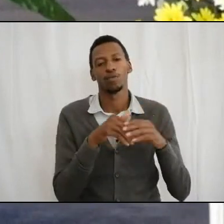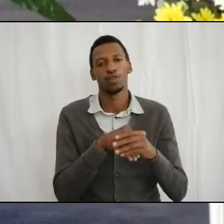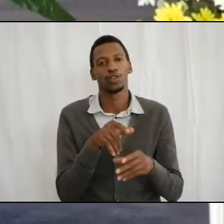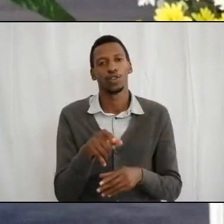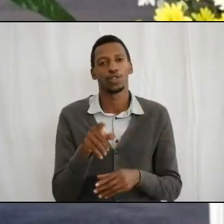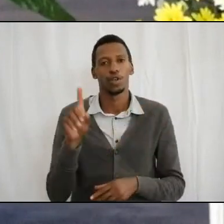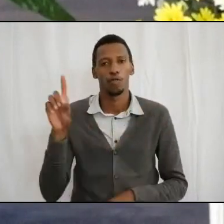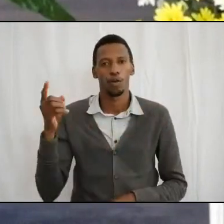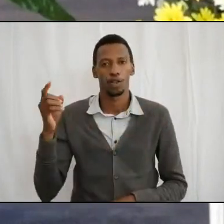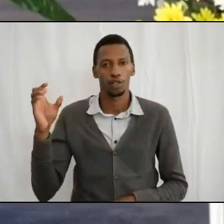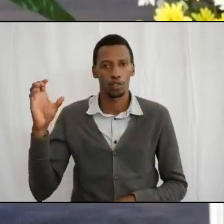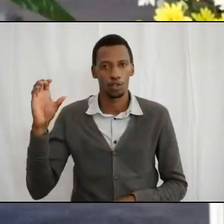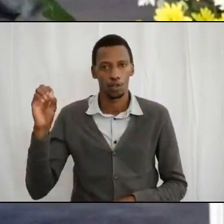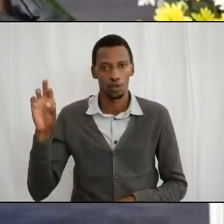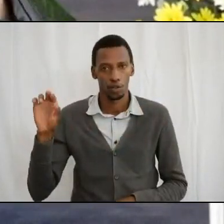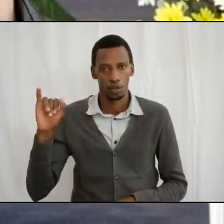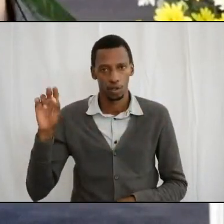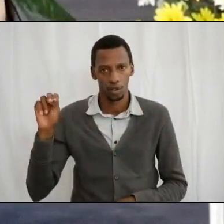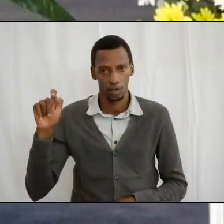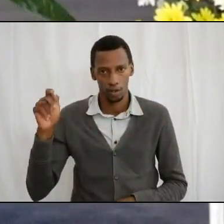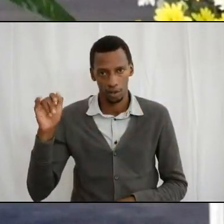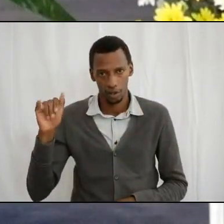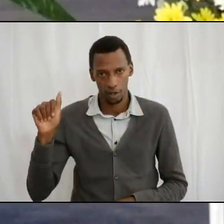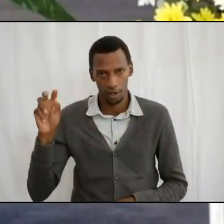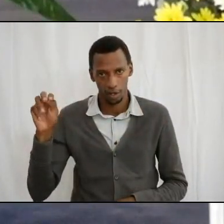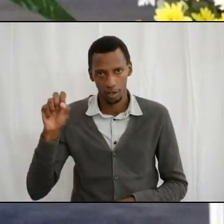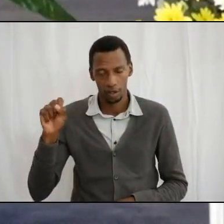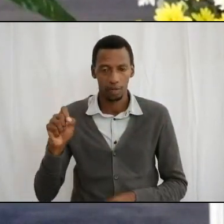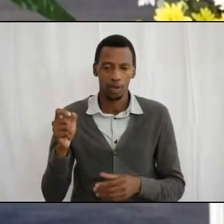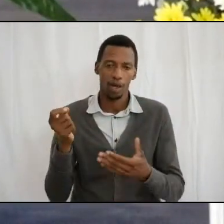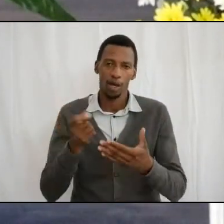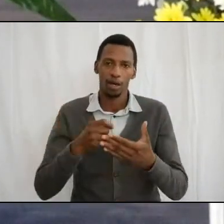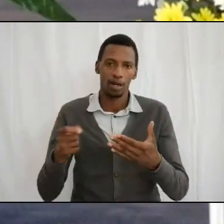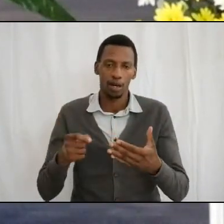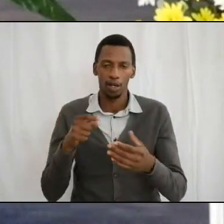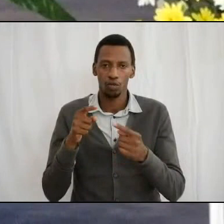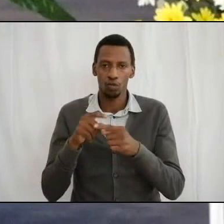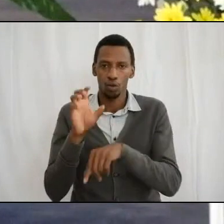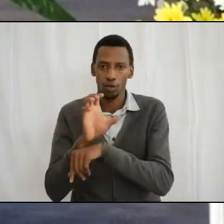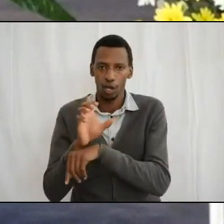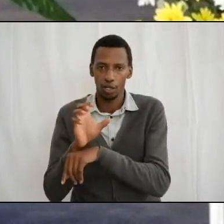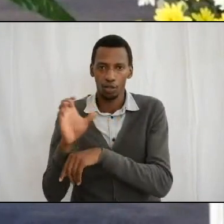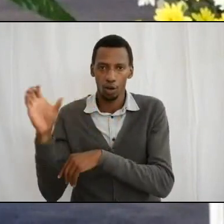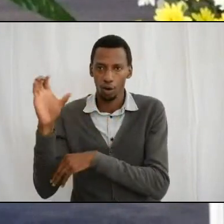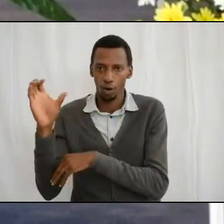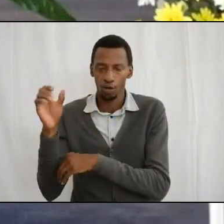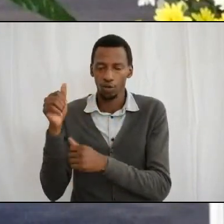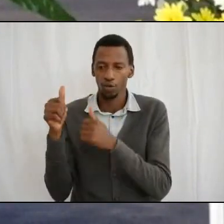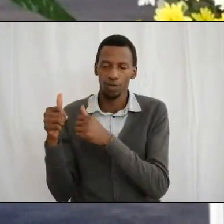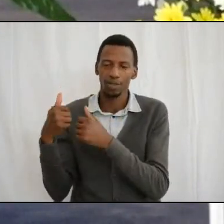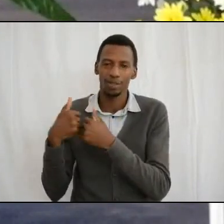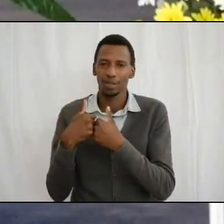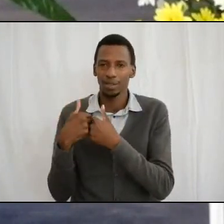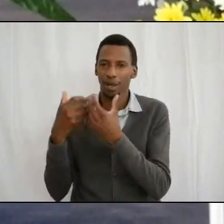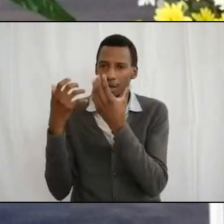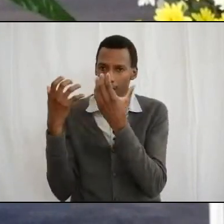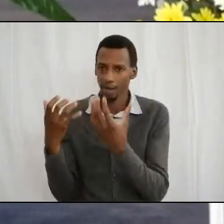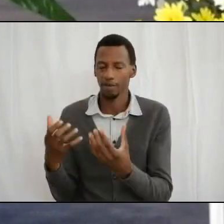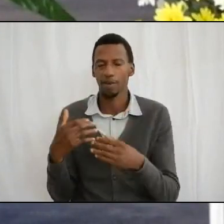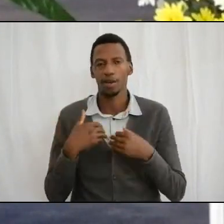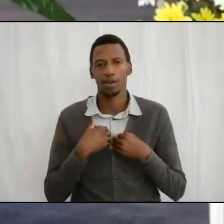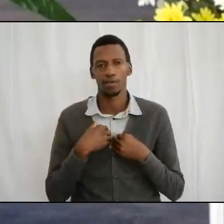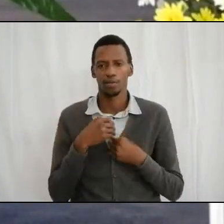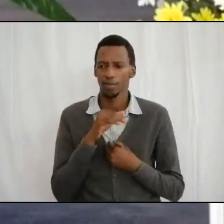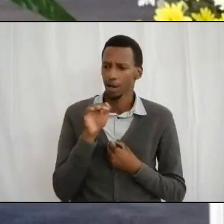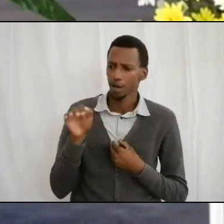Corinthians, he actually writes to the very troubled Corinthian church. He said, "Do you not know that in